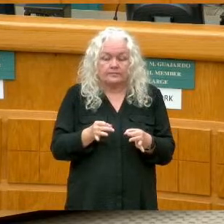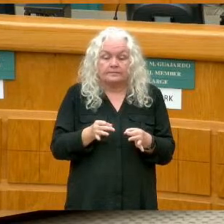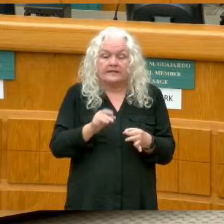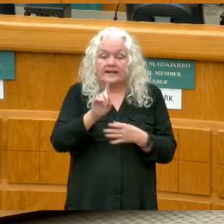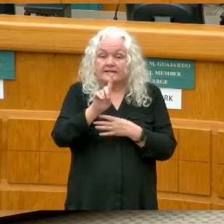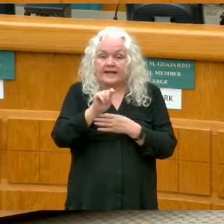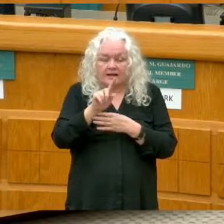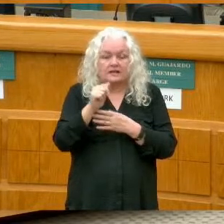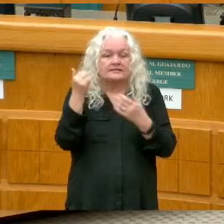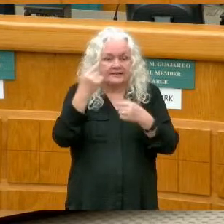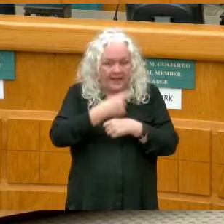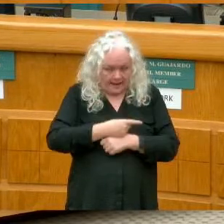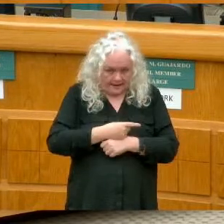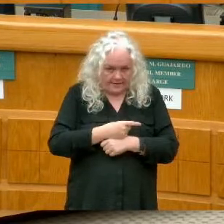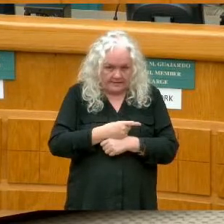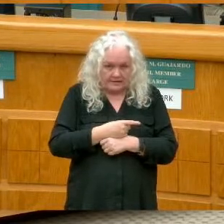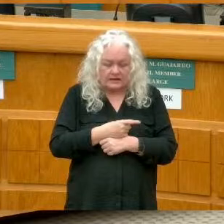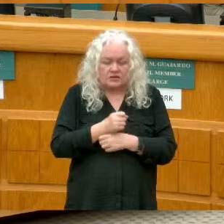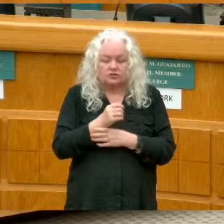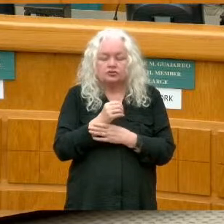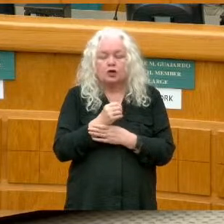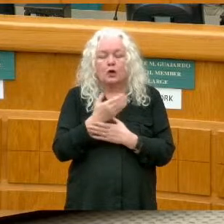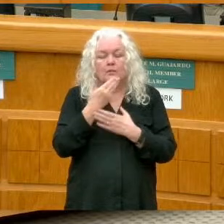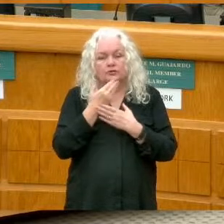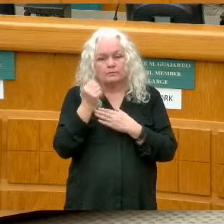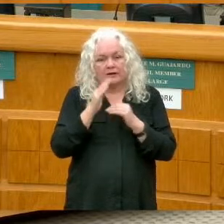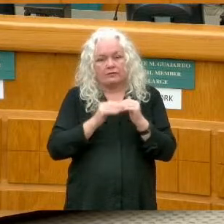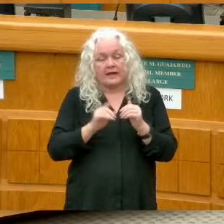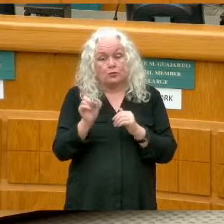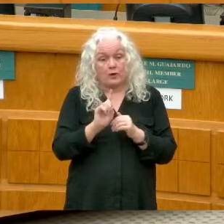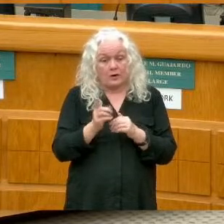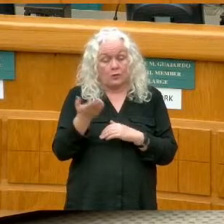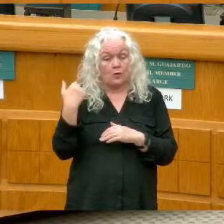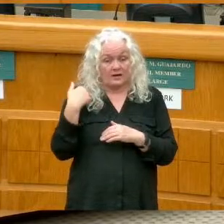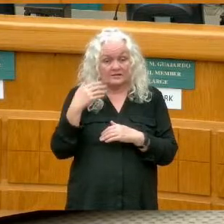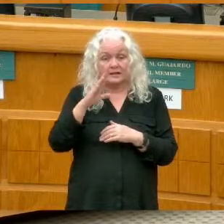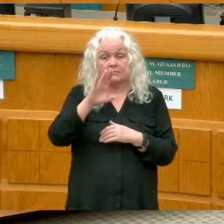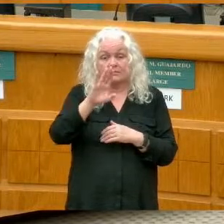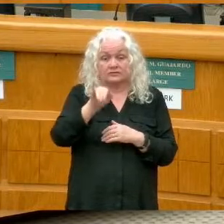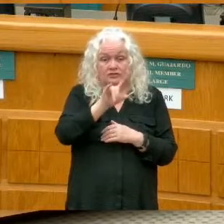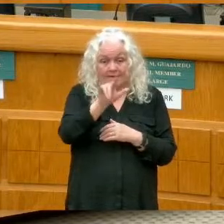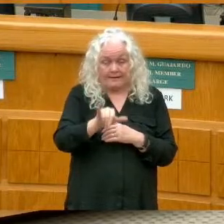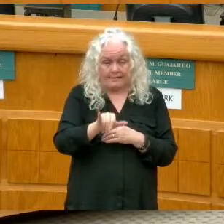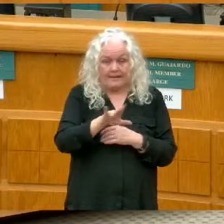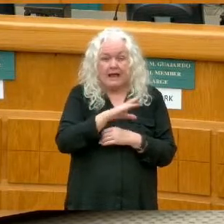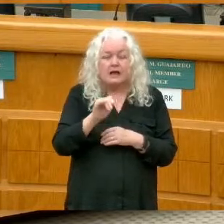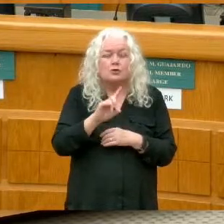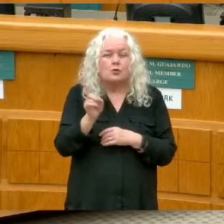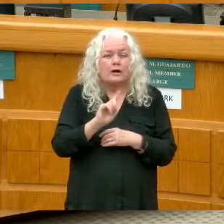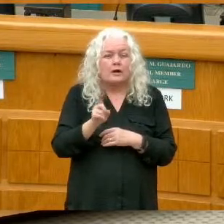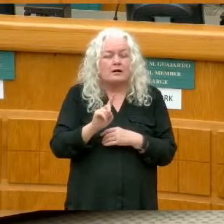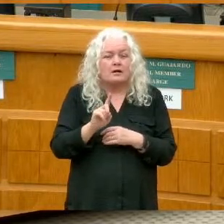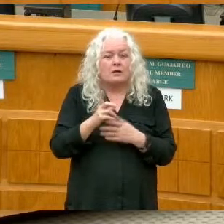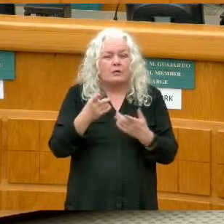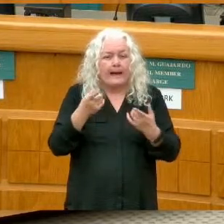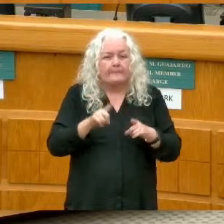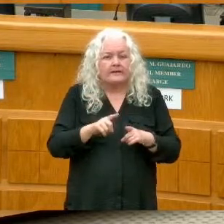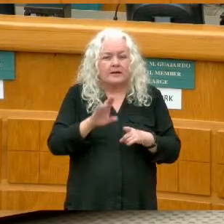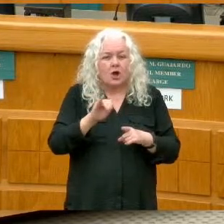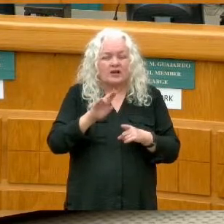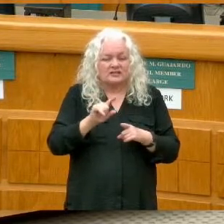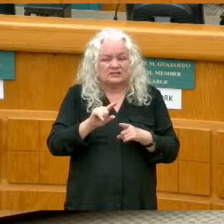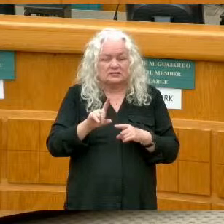the data today is so much better than where we were in July and where we were in